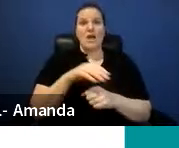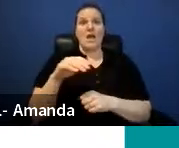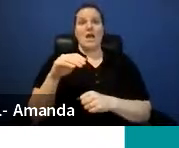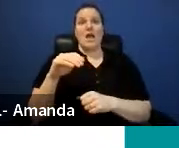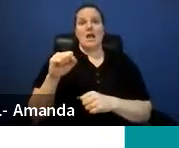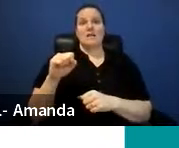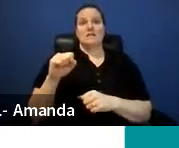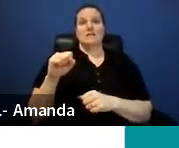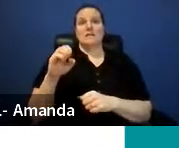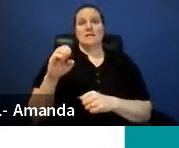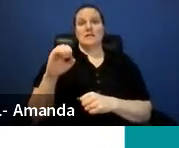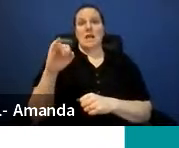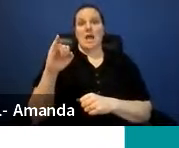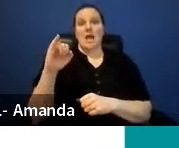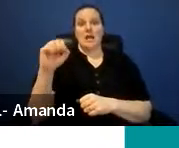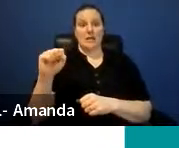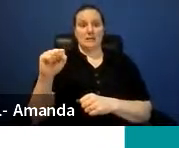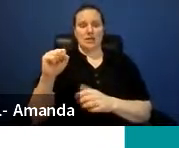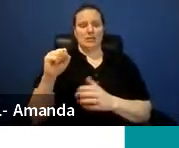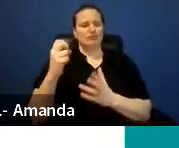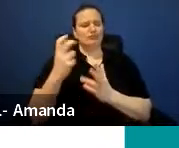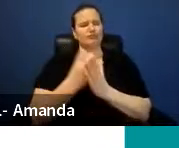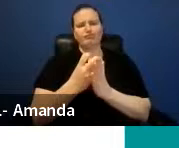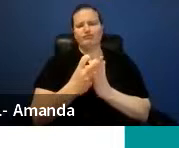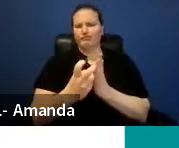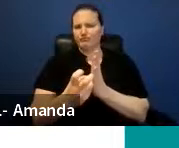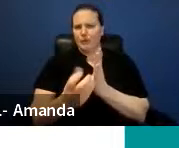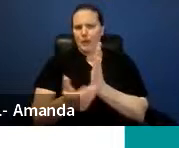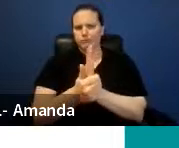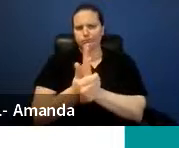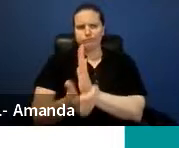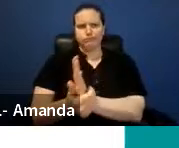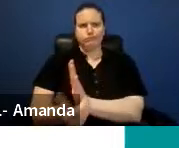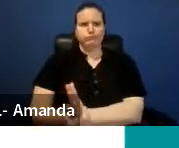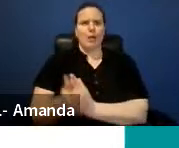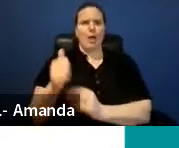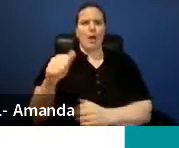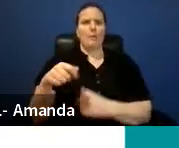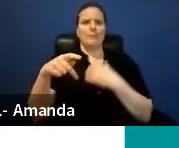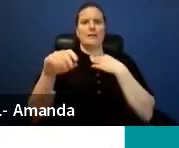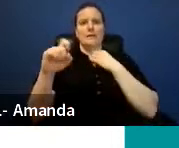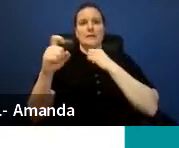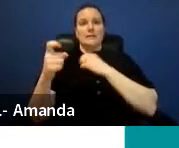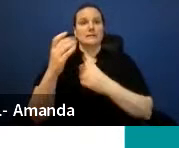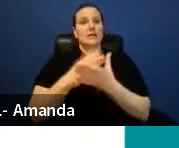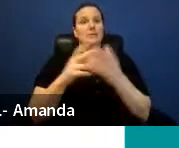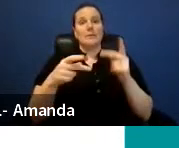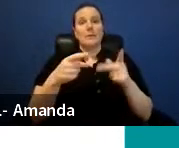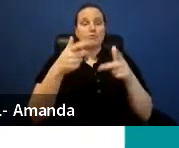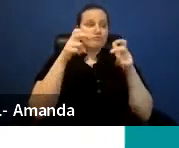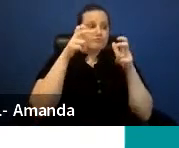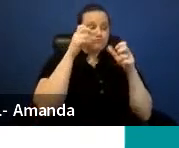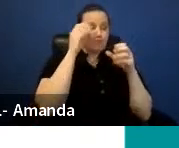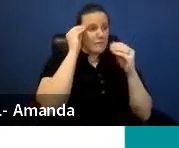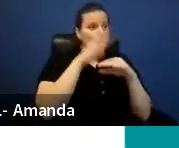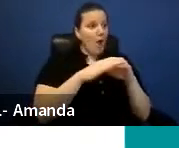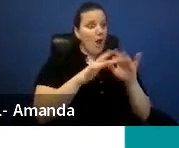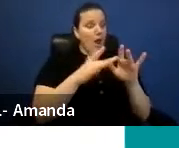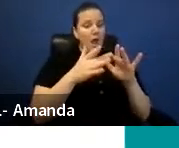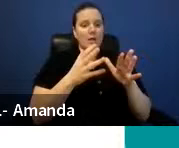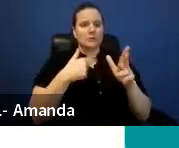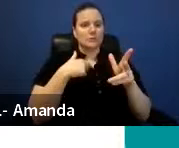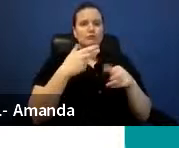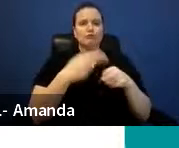SEIS and dig into the appendices. Some people will get their information online and they just want to get short bursts